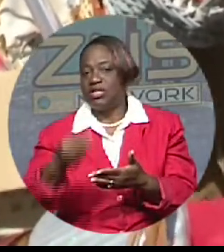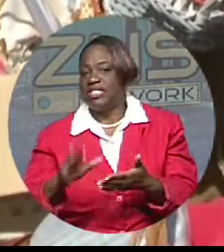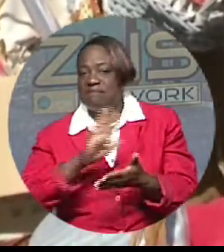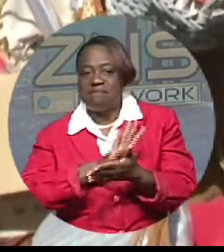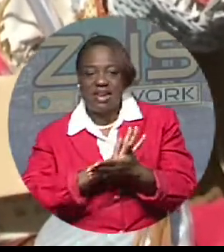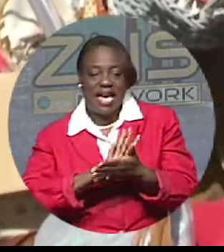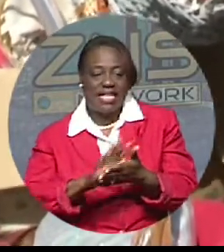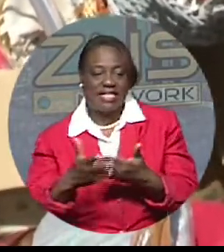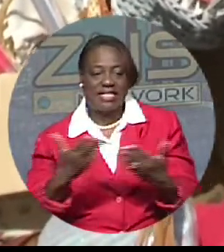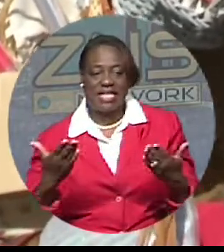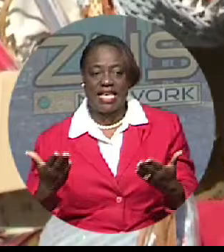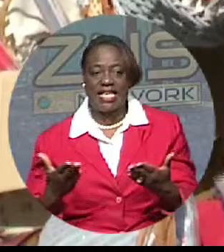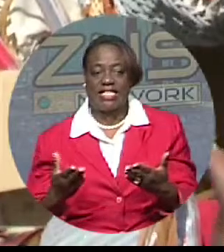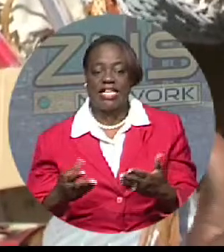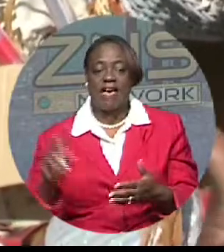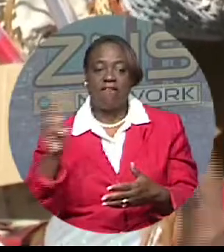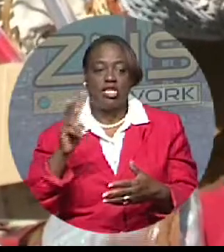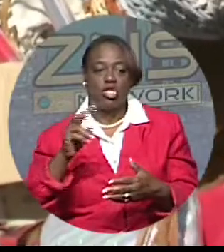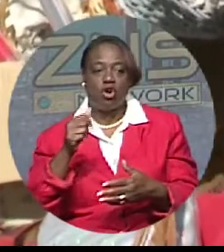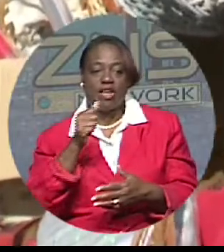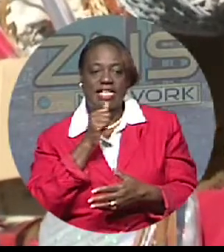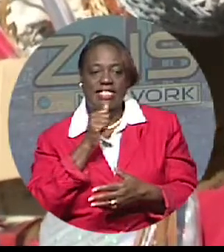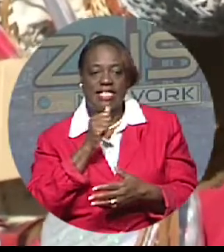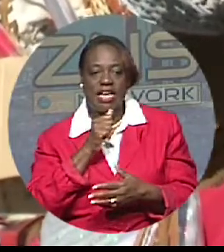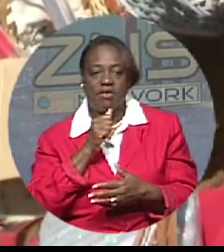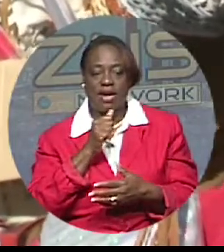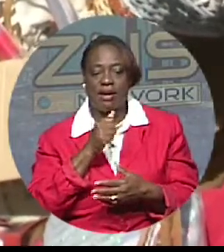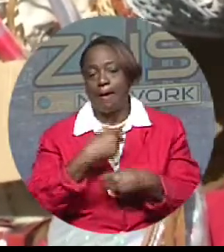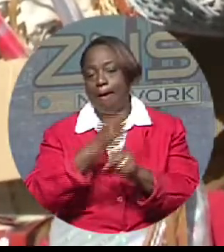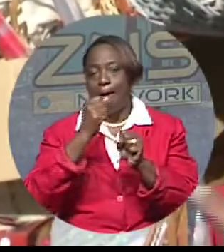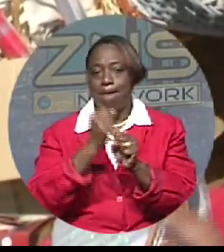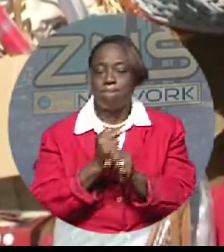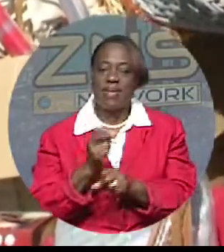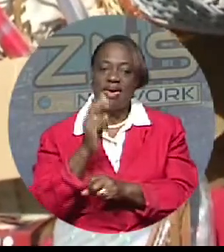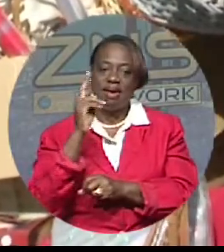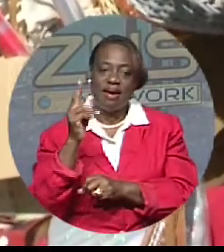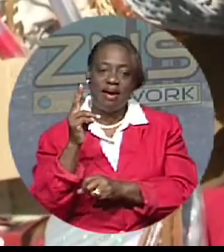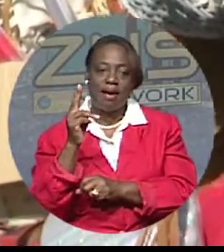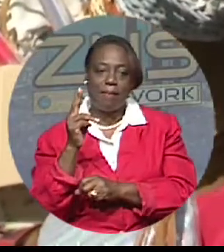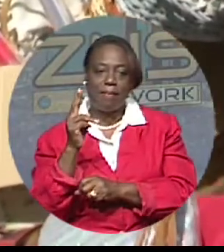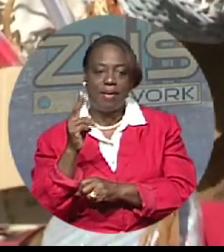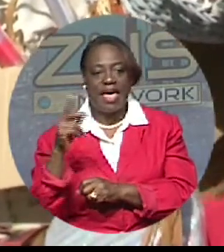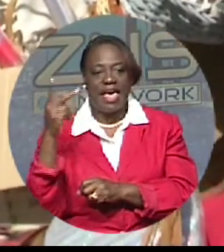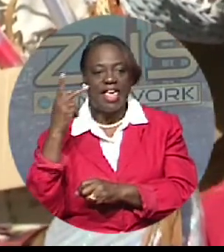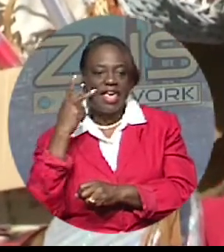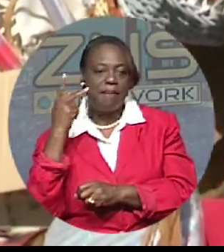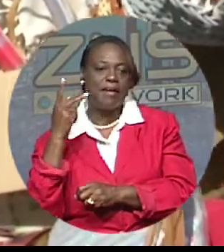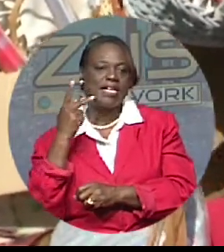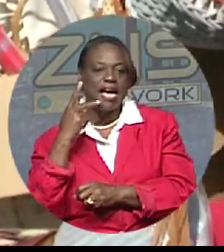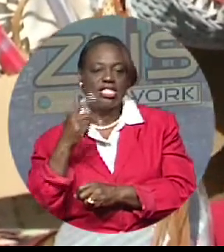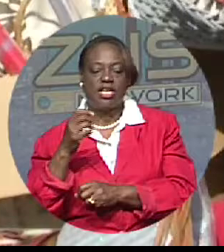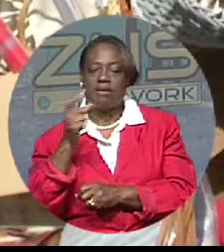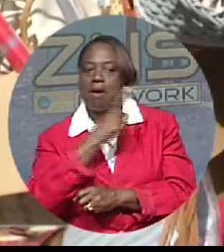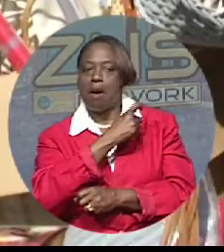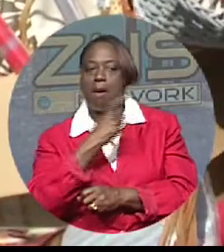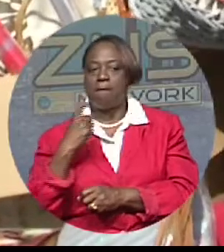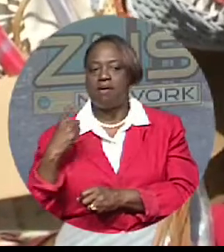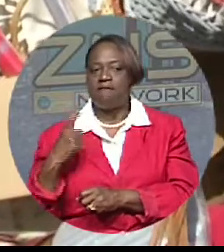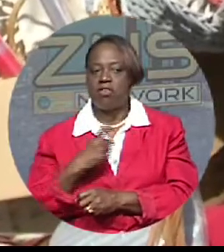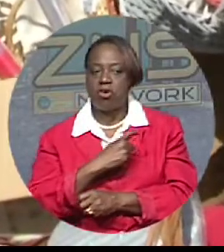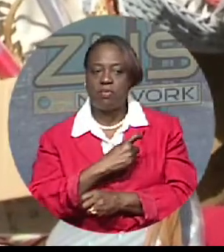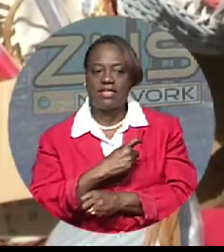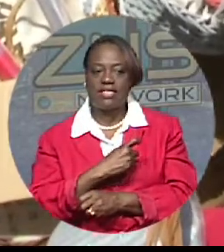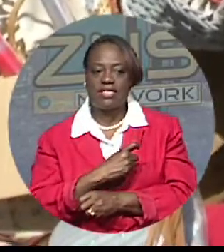and Body stuff. I have the makeup by LA. I have Kim Kardashian perfume sets. I have a lot of